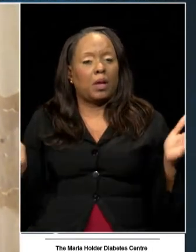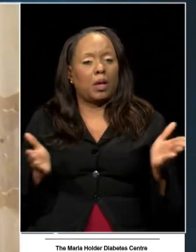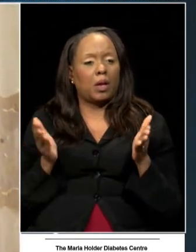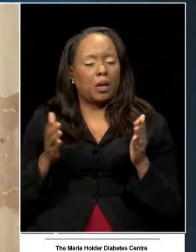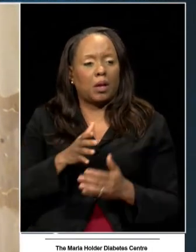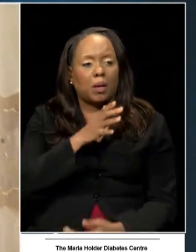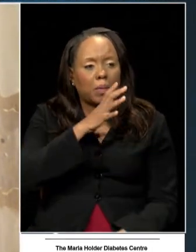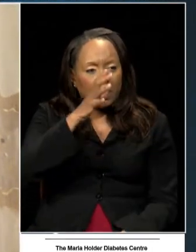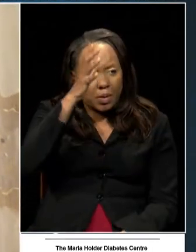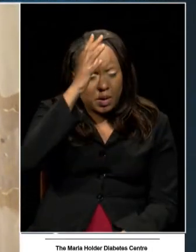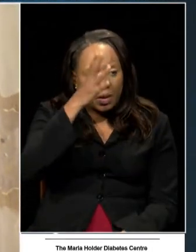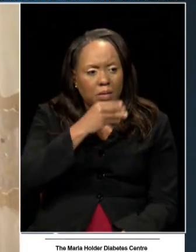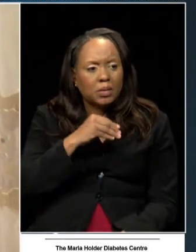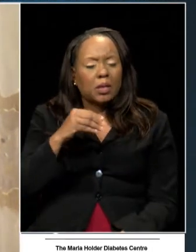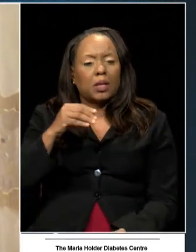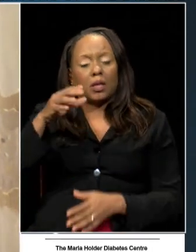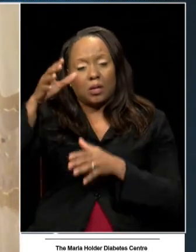to